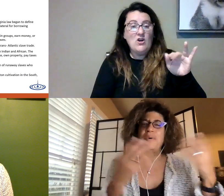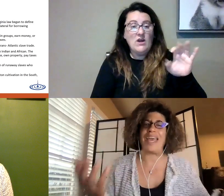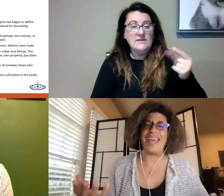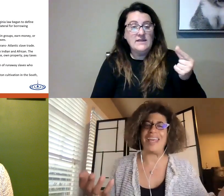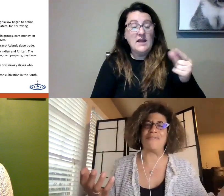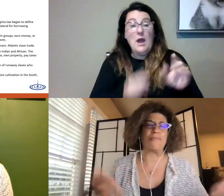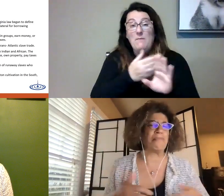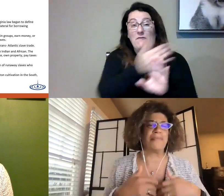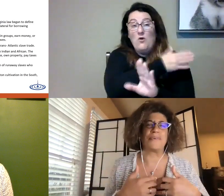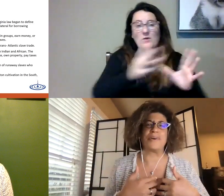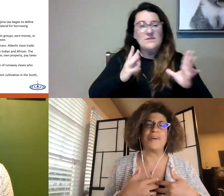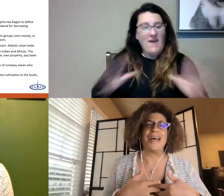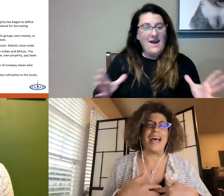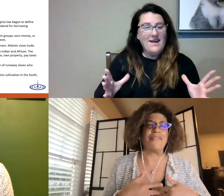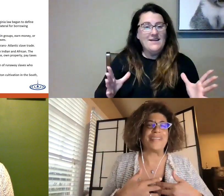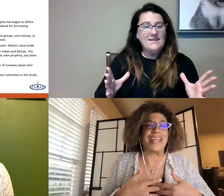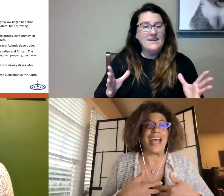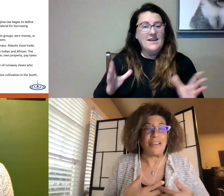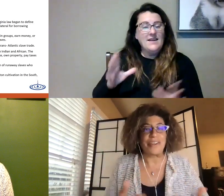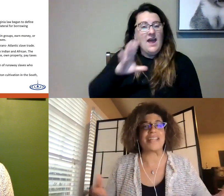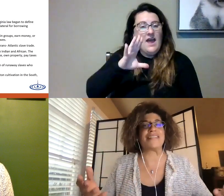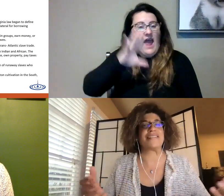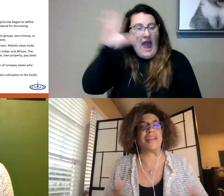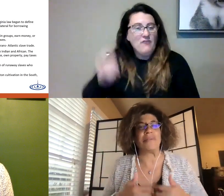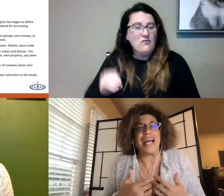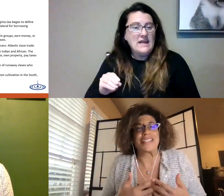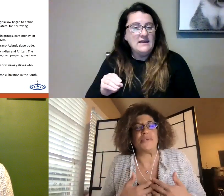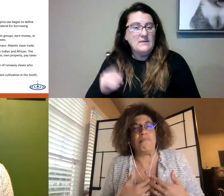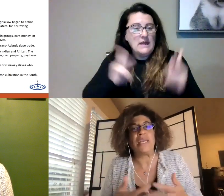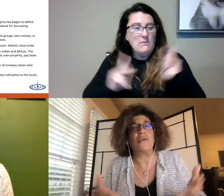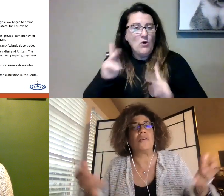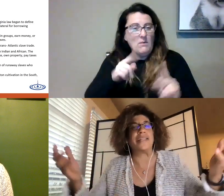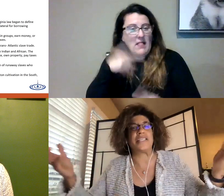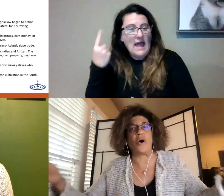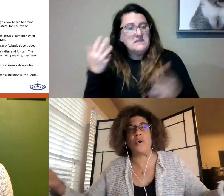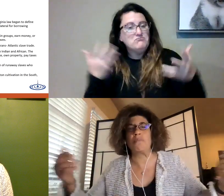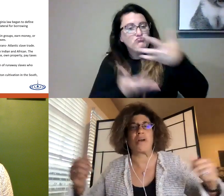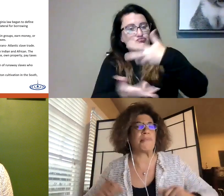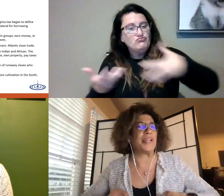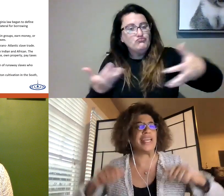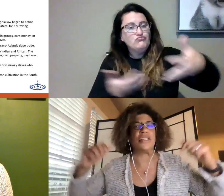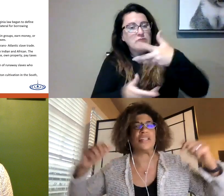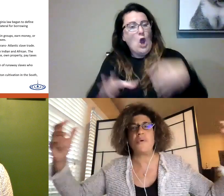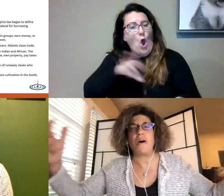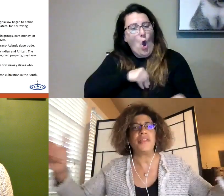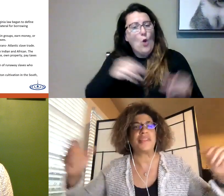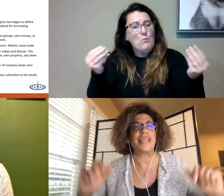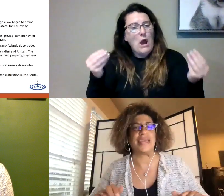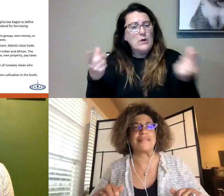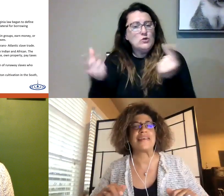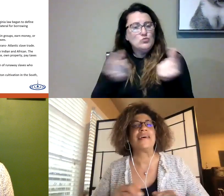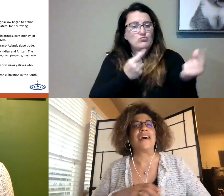was okay for like Africans and Blacks to mingle and to own property and do all